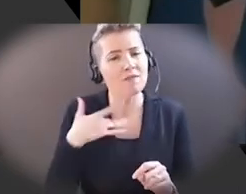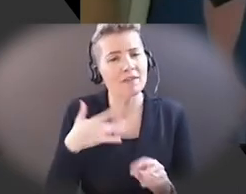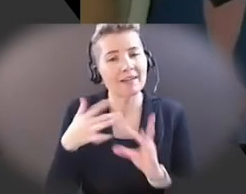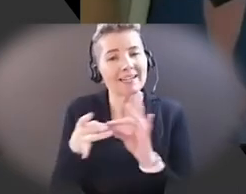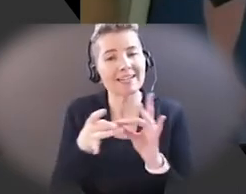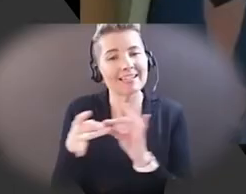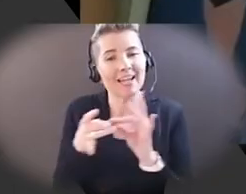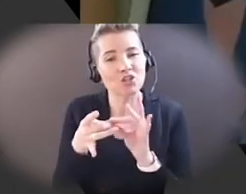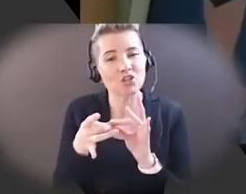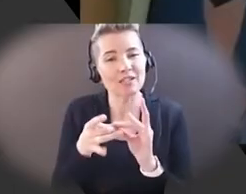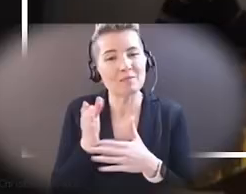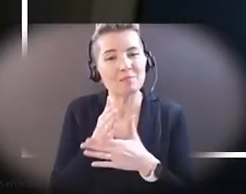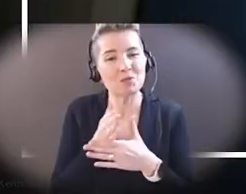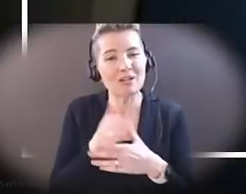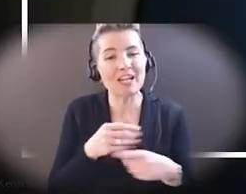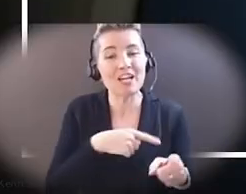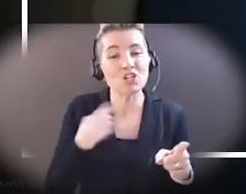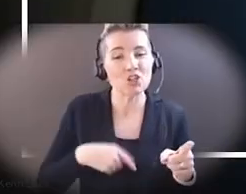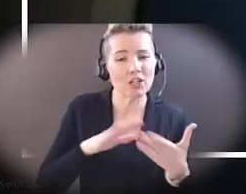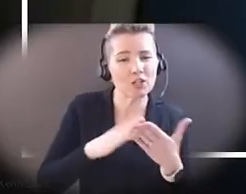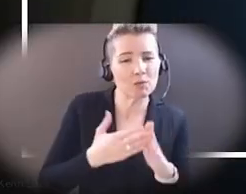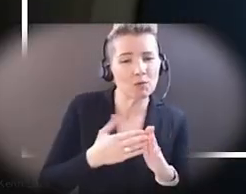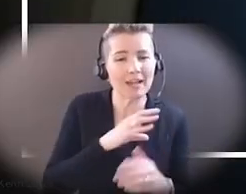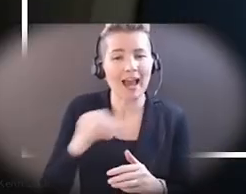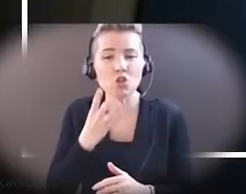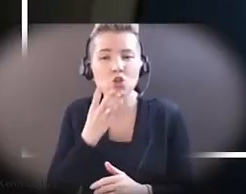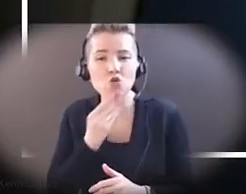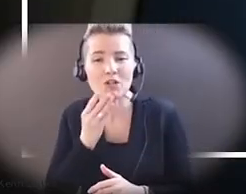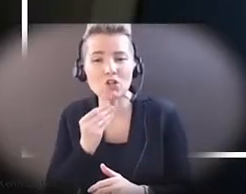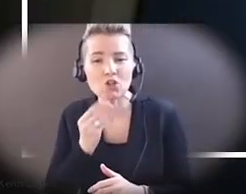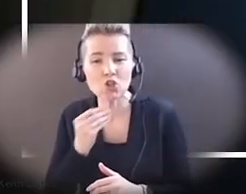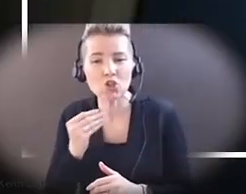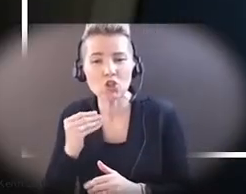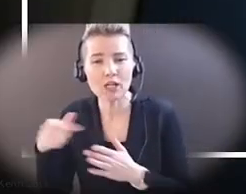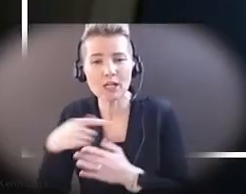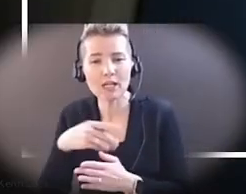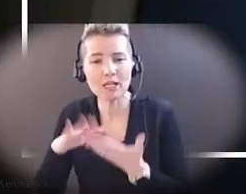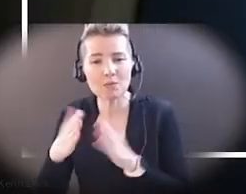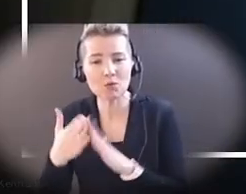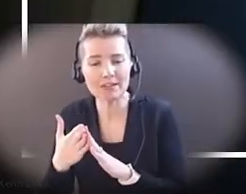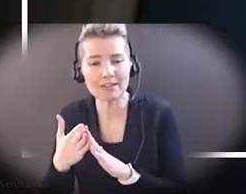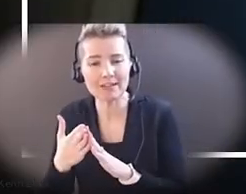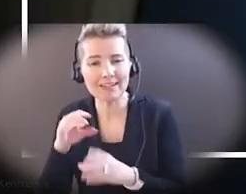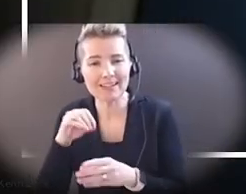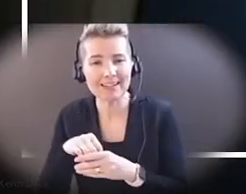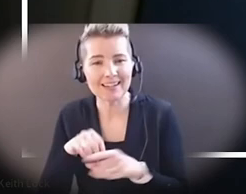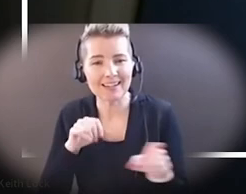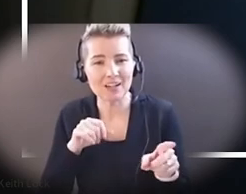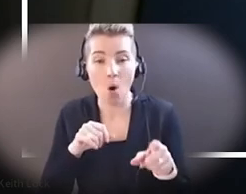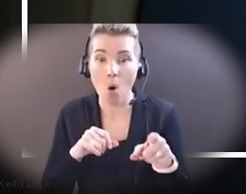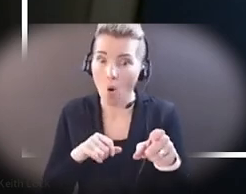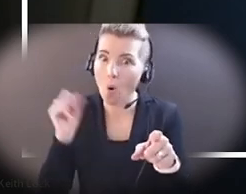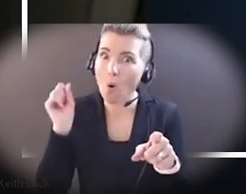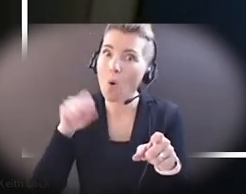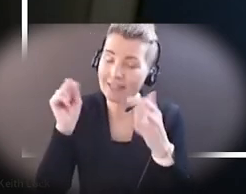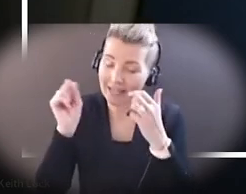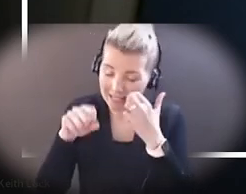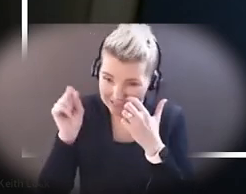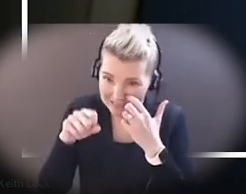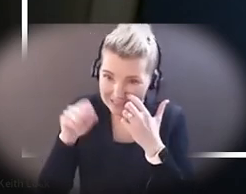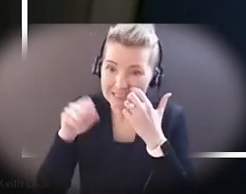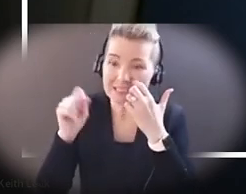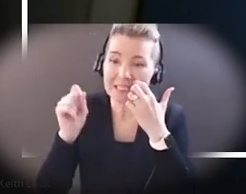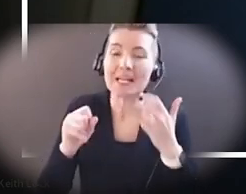Chinatown? Yes, that's very interesting. It's very close back in the day.